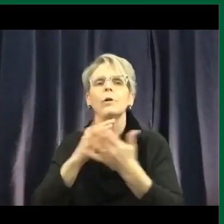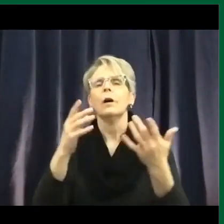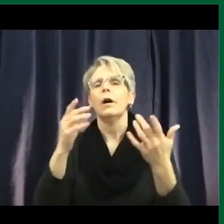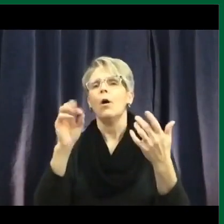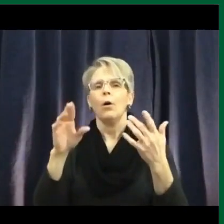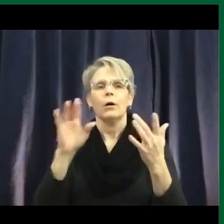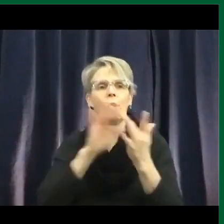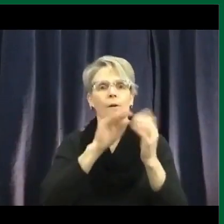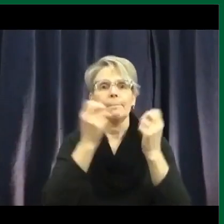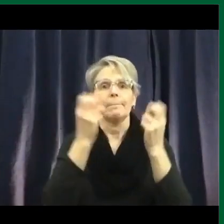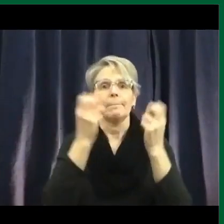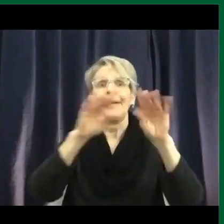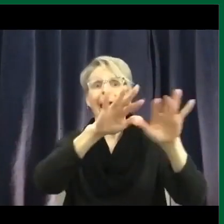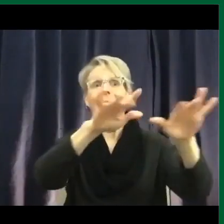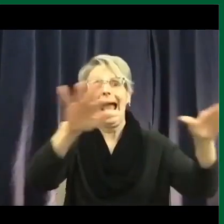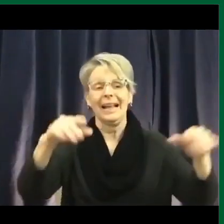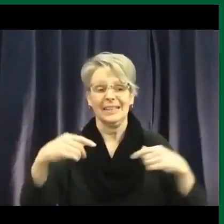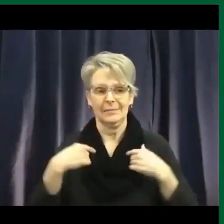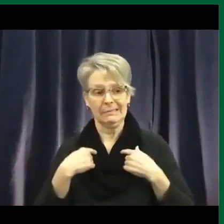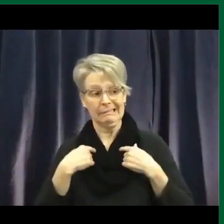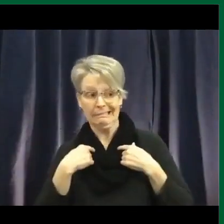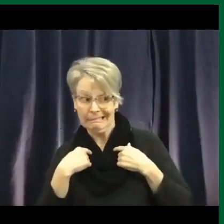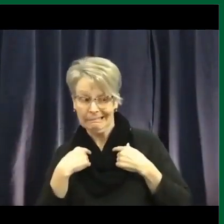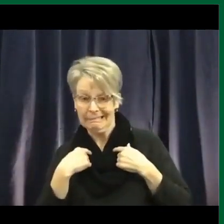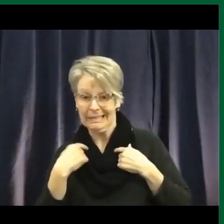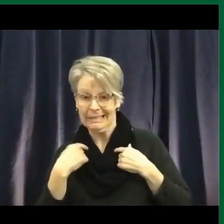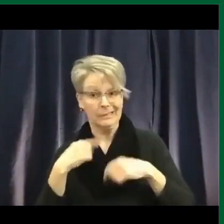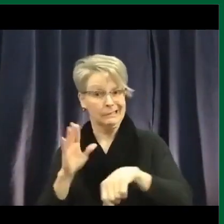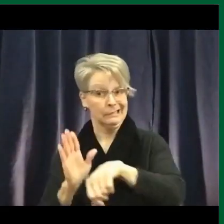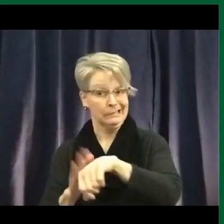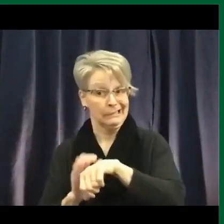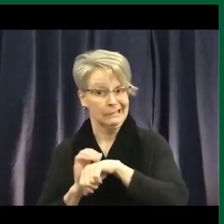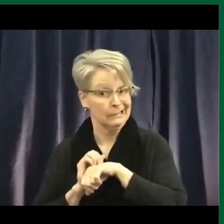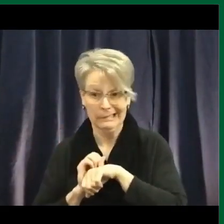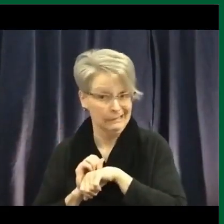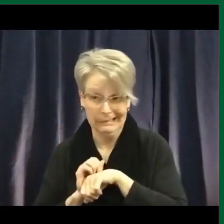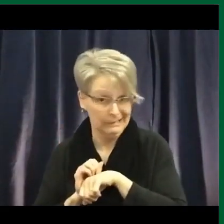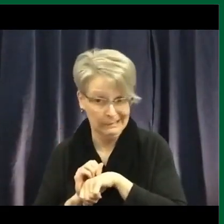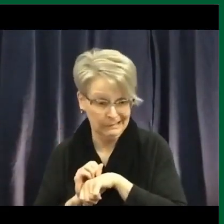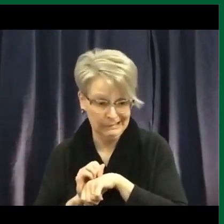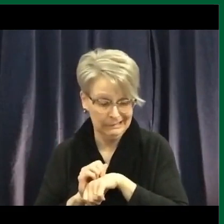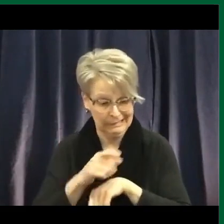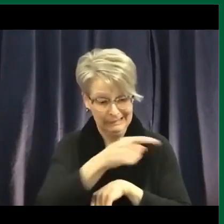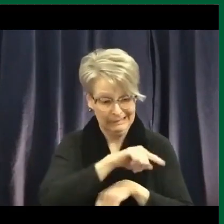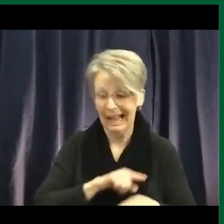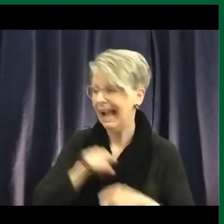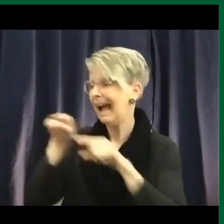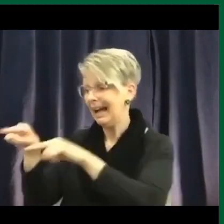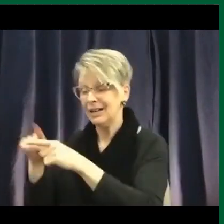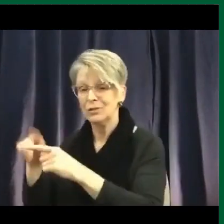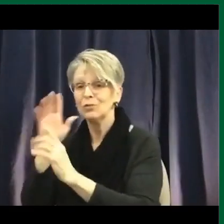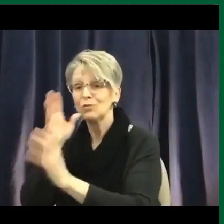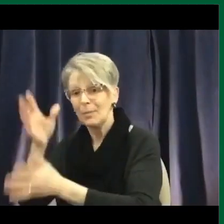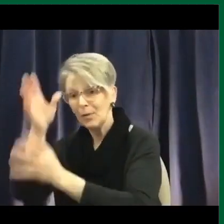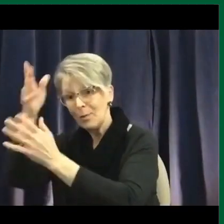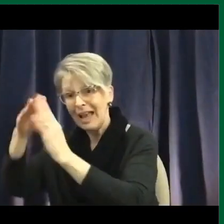multiple contacts, I would not think it's a good idea to, have a lot of people in your house within that 10